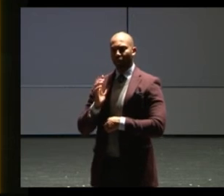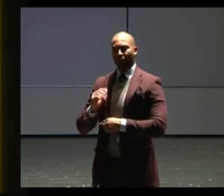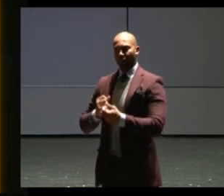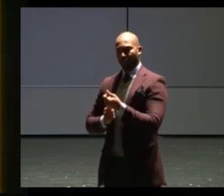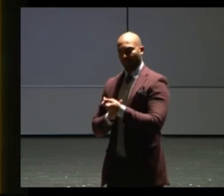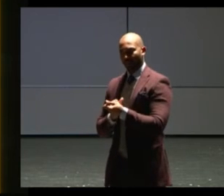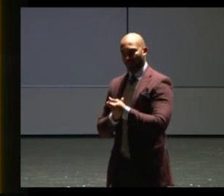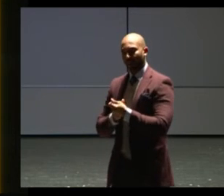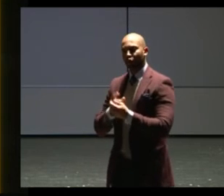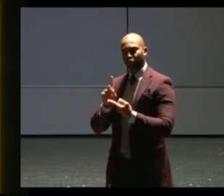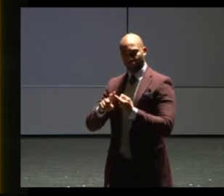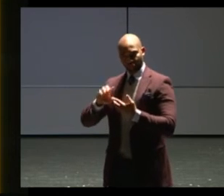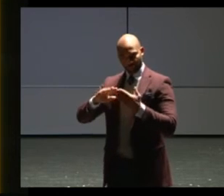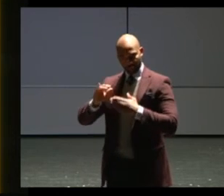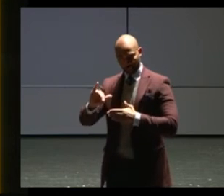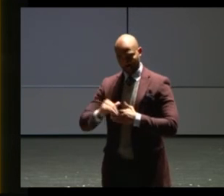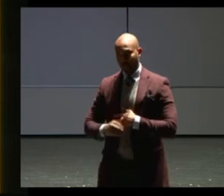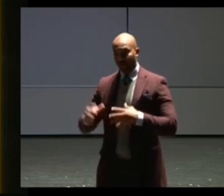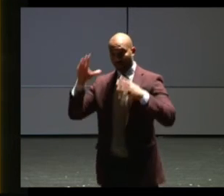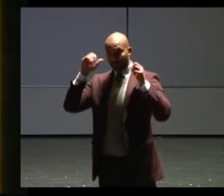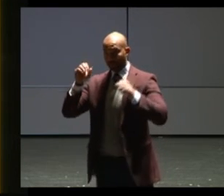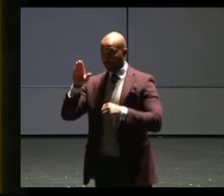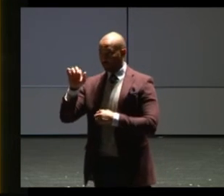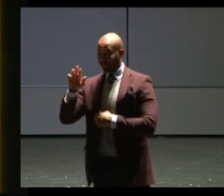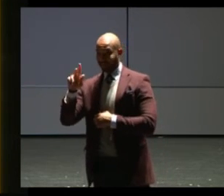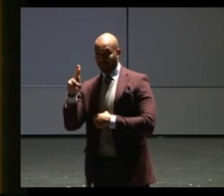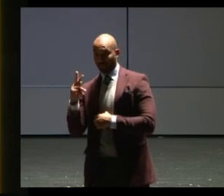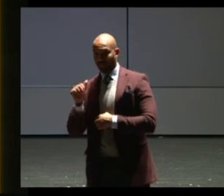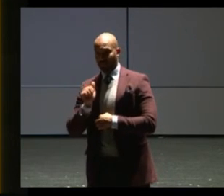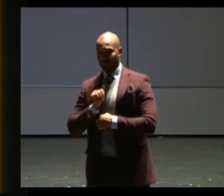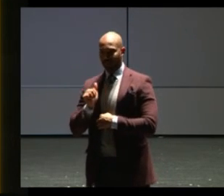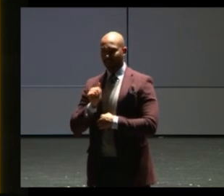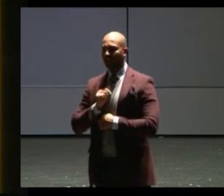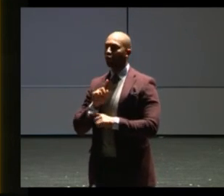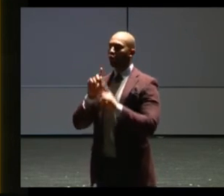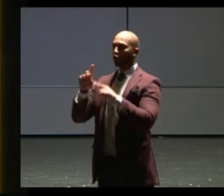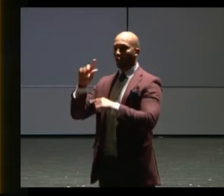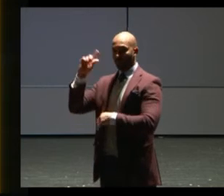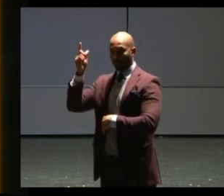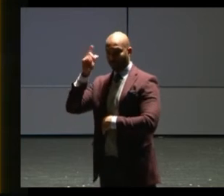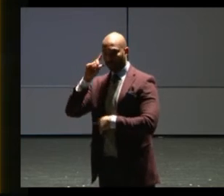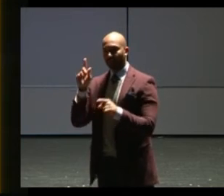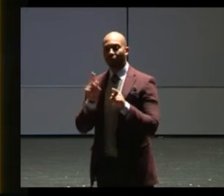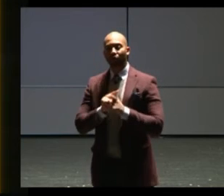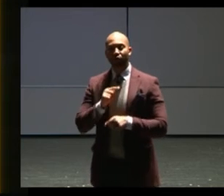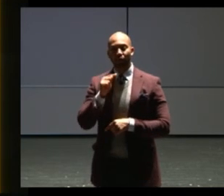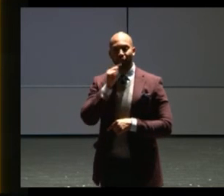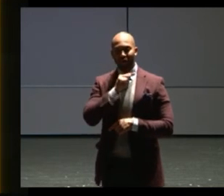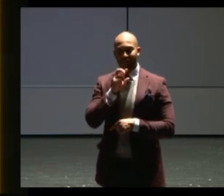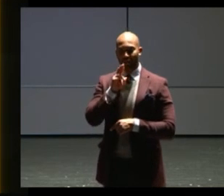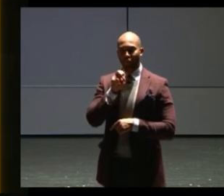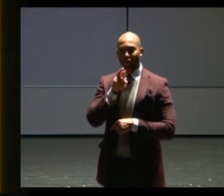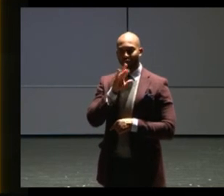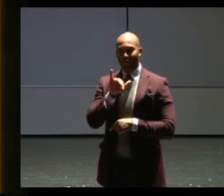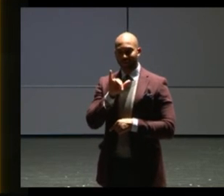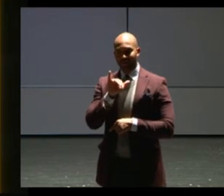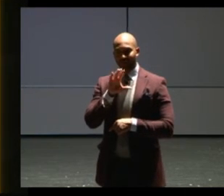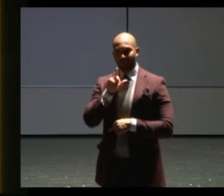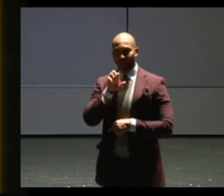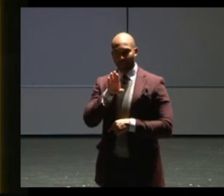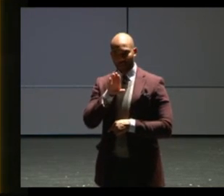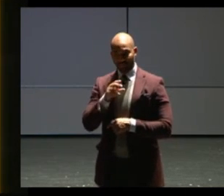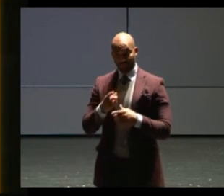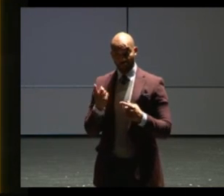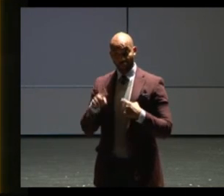community. Chancellor Blank and myself are both scheduled to visit both Madison and the Milwaukee Rotary this spring and talk about